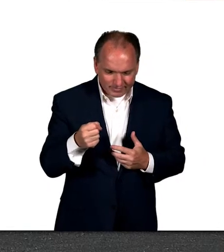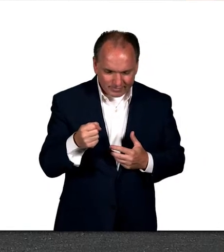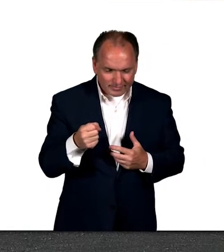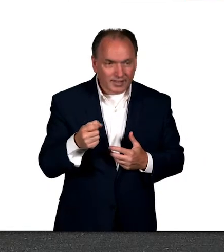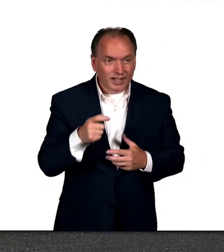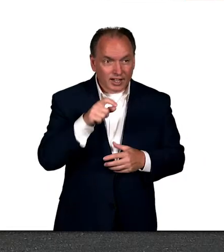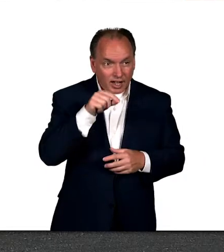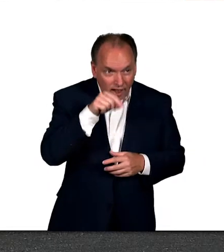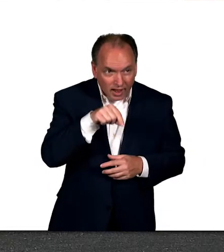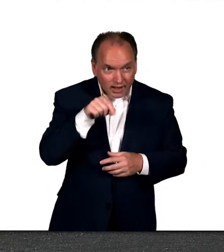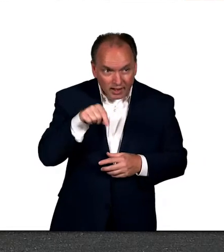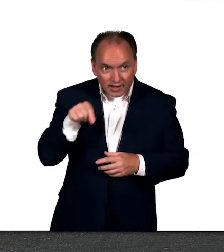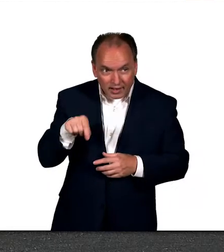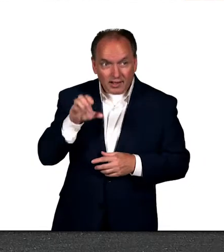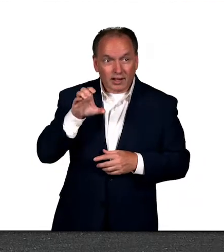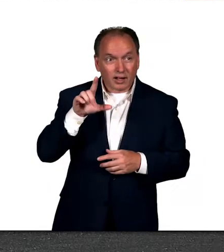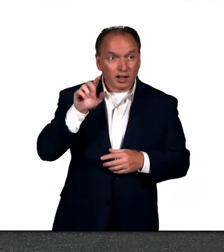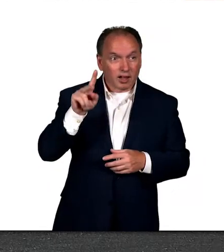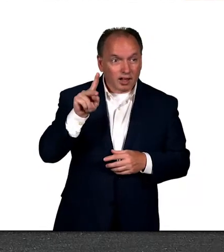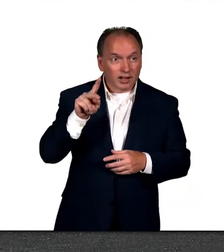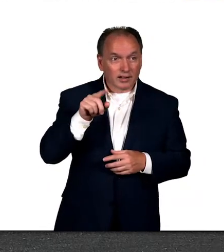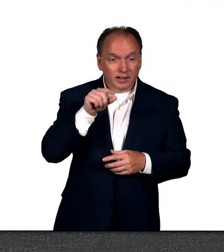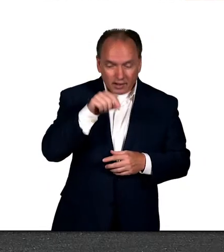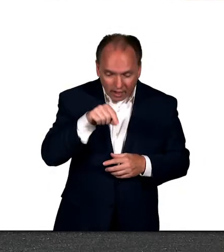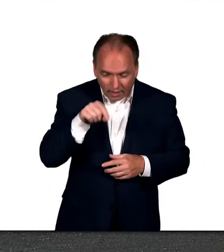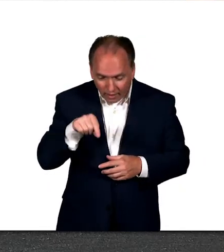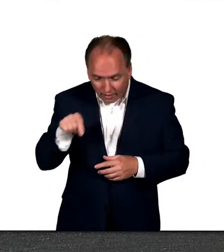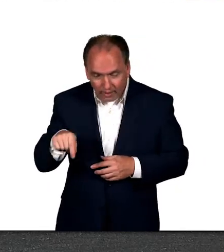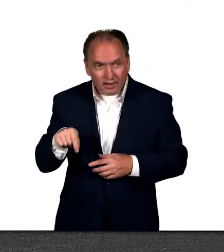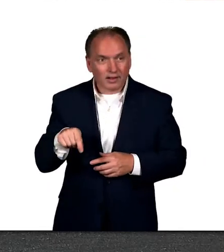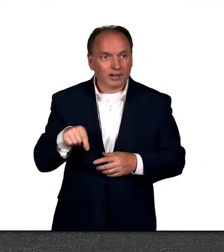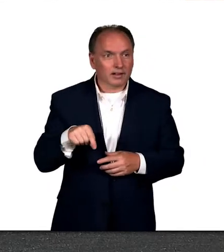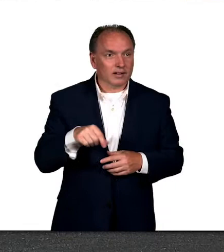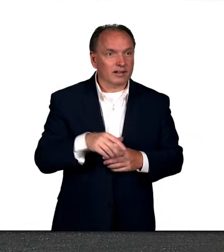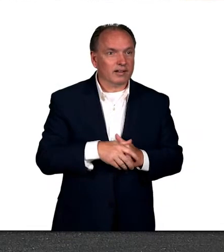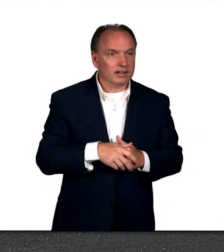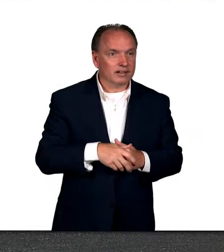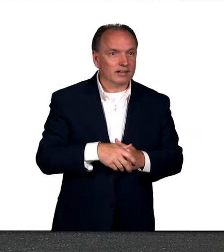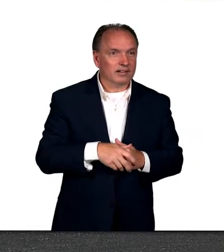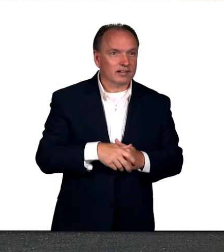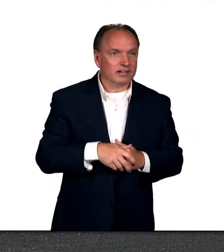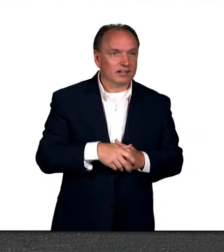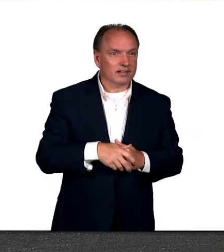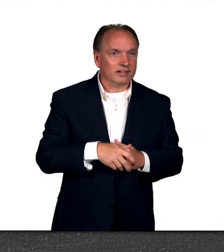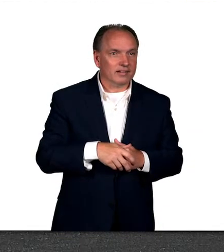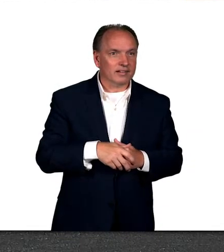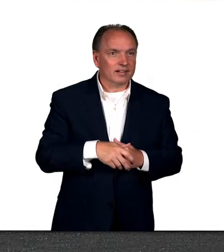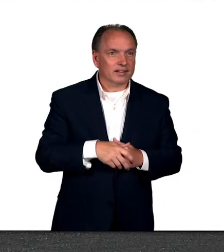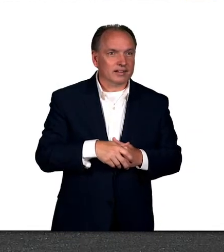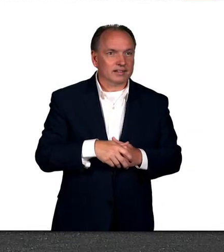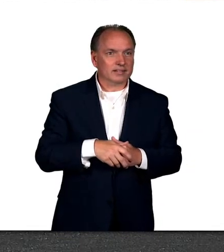Cluck, cluck, cluck. You can say cluck, cluck, cluck. Or you can go.